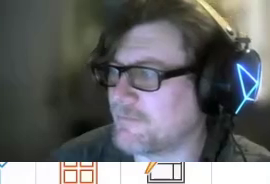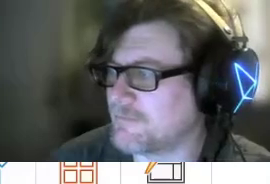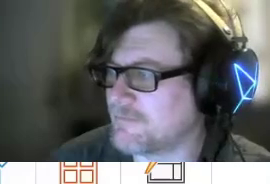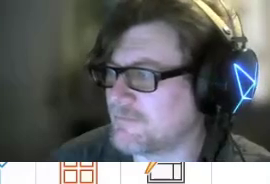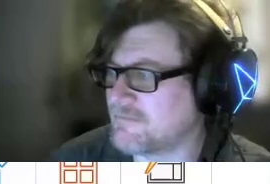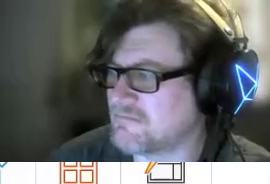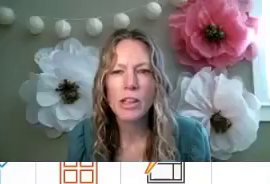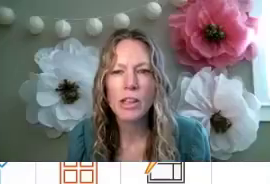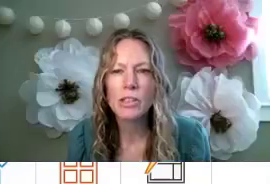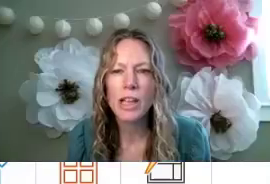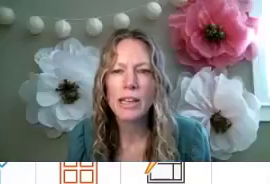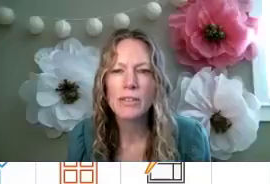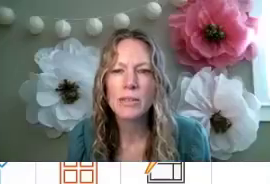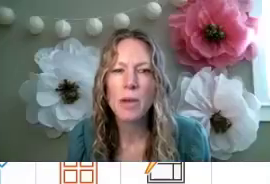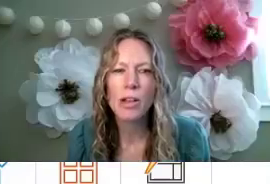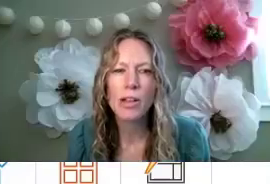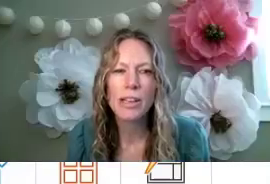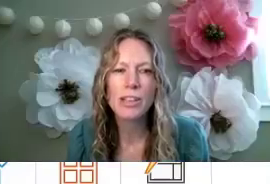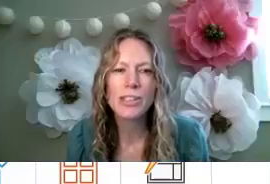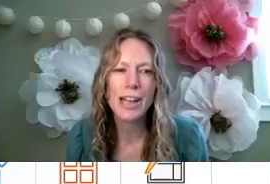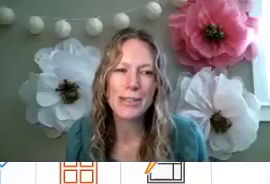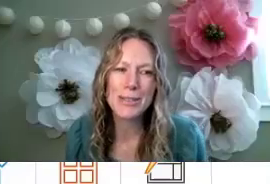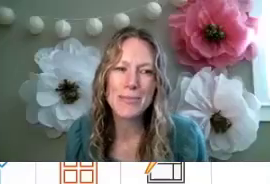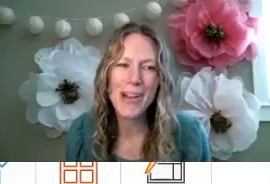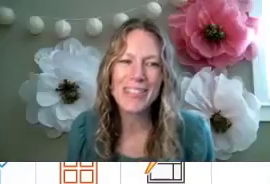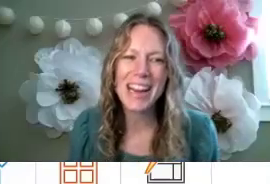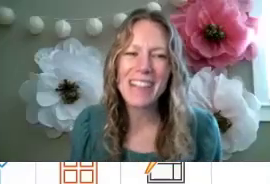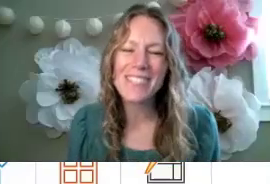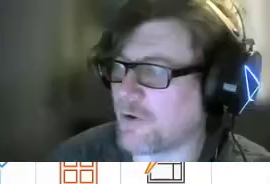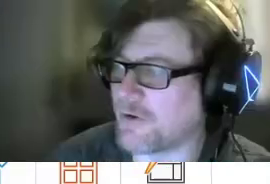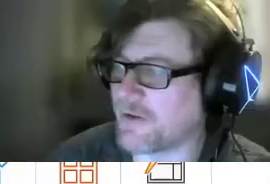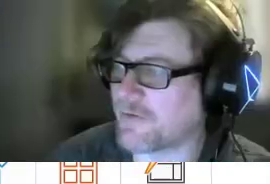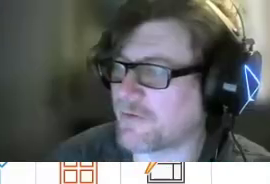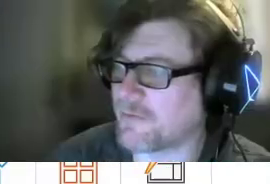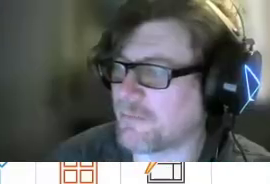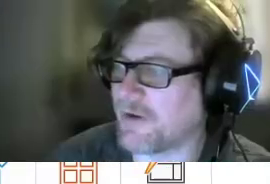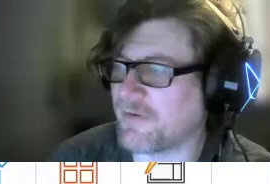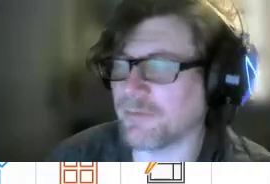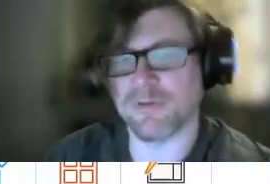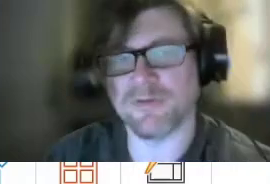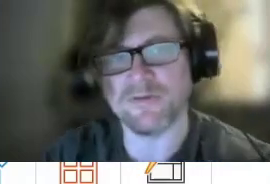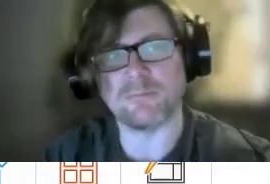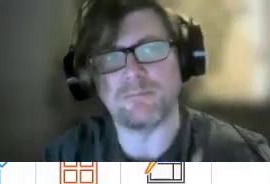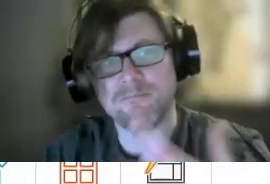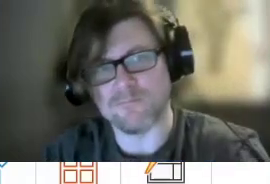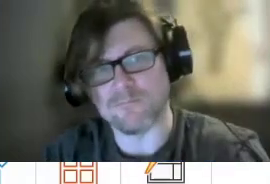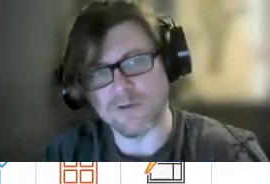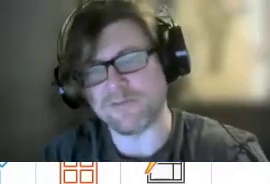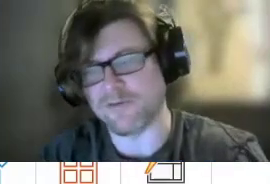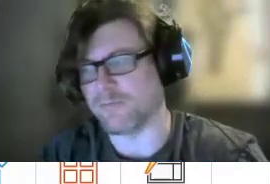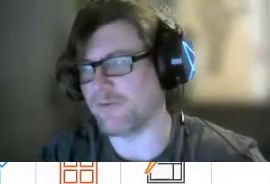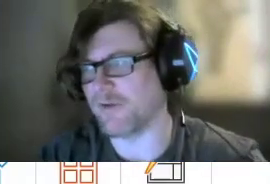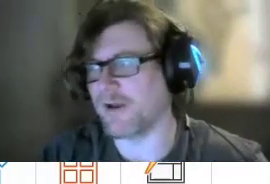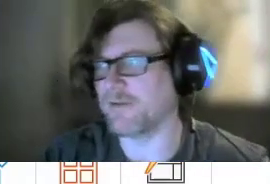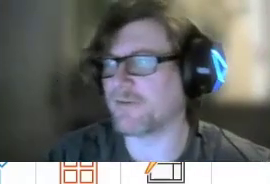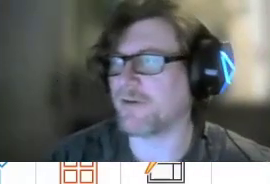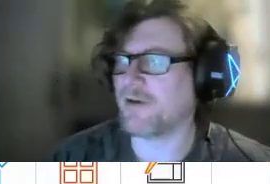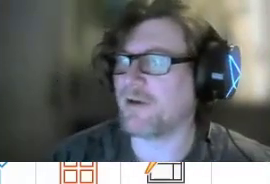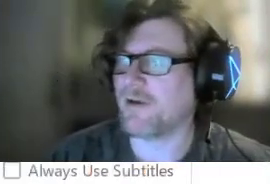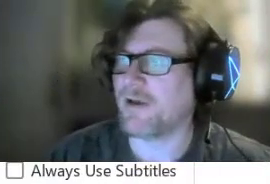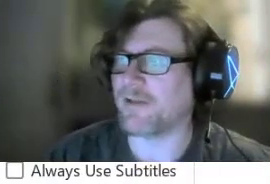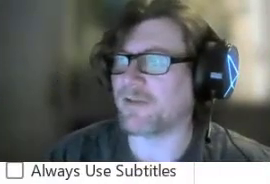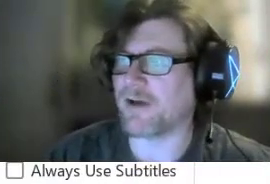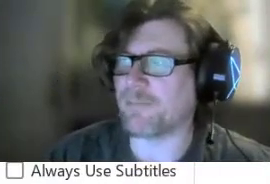up. It looks Yeah. kind of 44 small. It looks kind of 44 small. looks a when I- bit small, and but it's Yeah. still reasonably